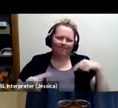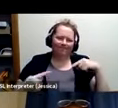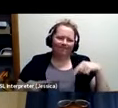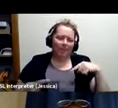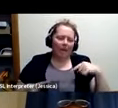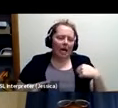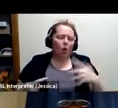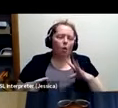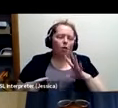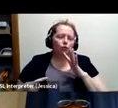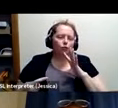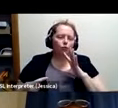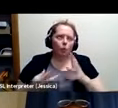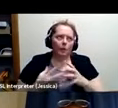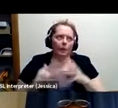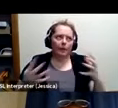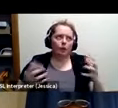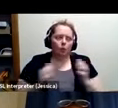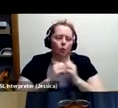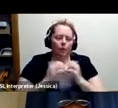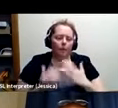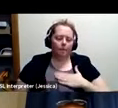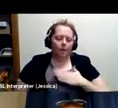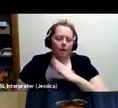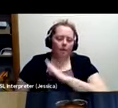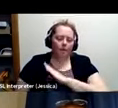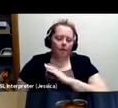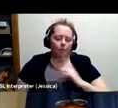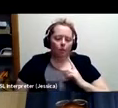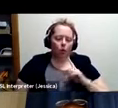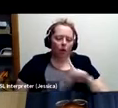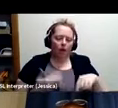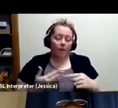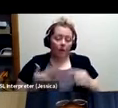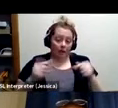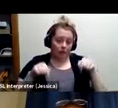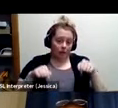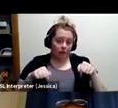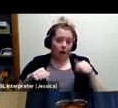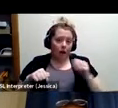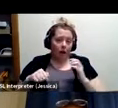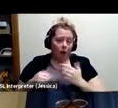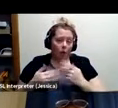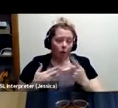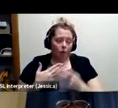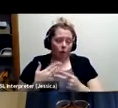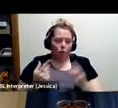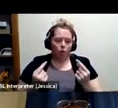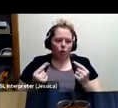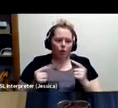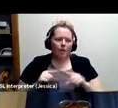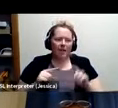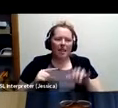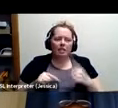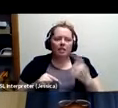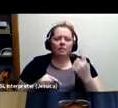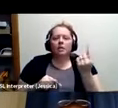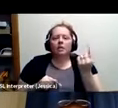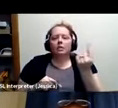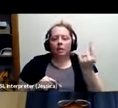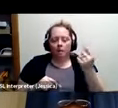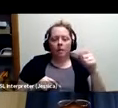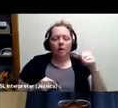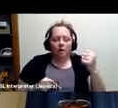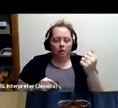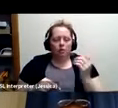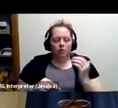of my board here about what we're doing, but that's also another thing, for our organization, is